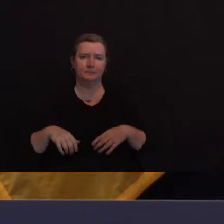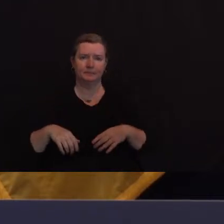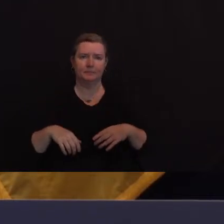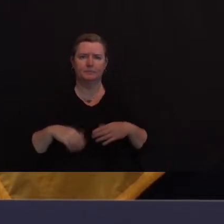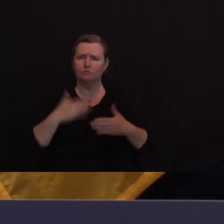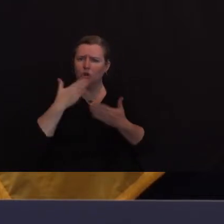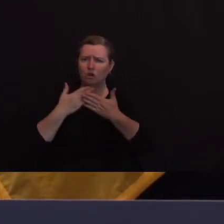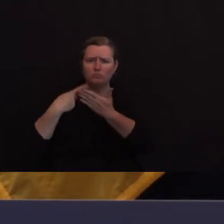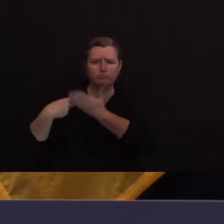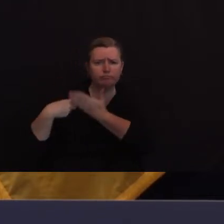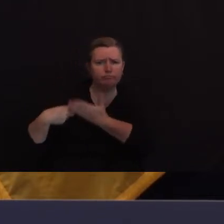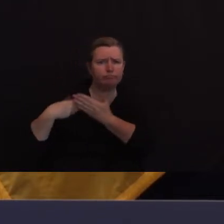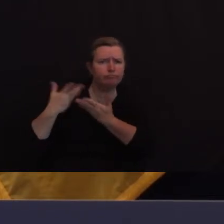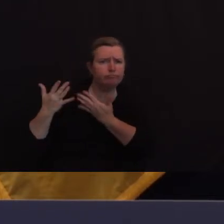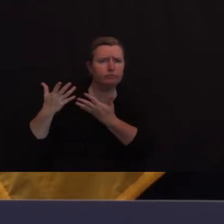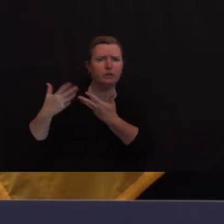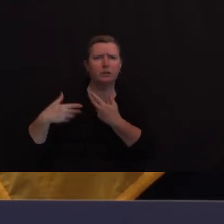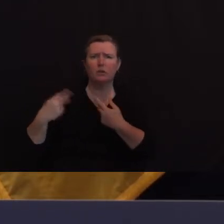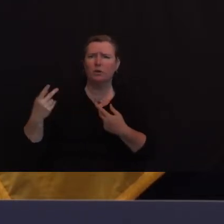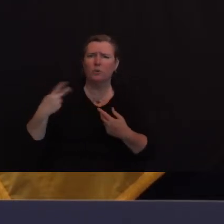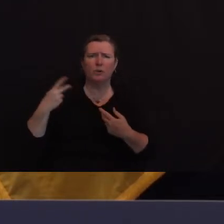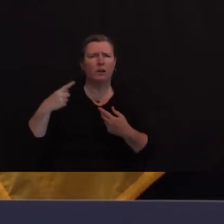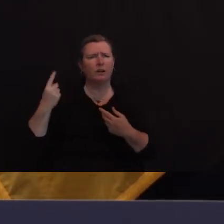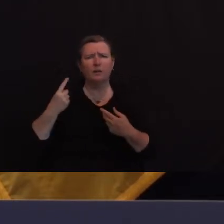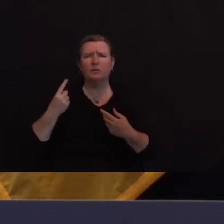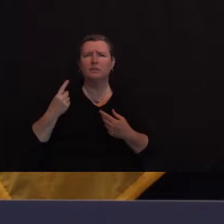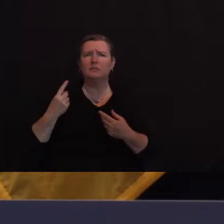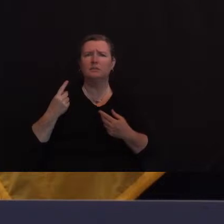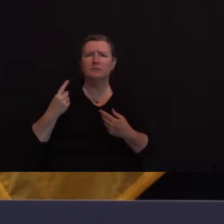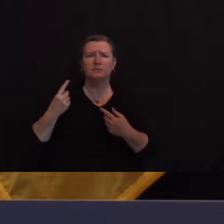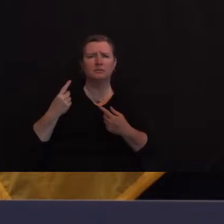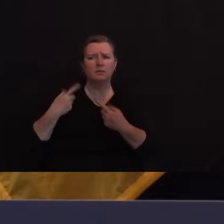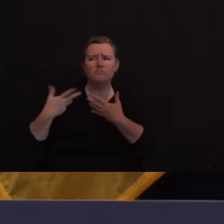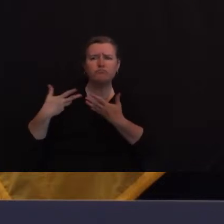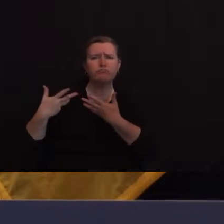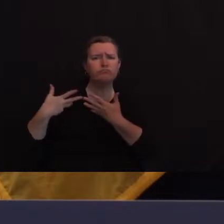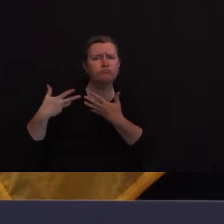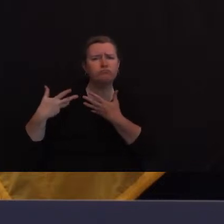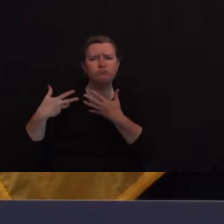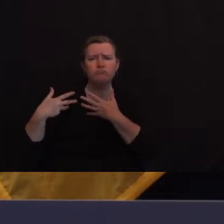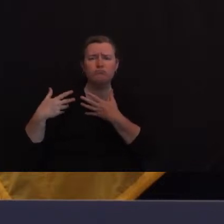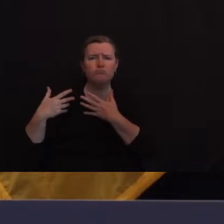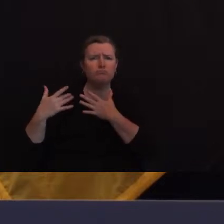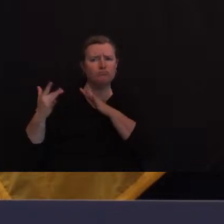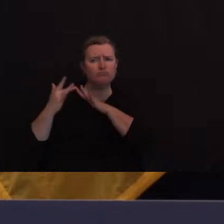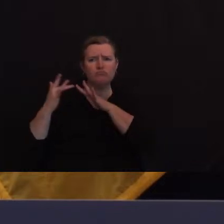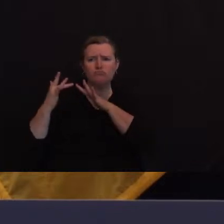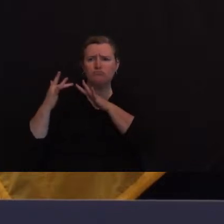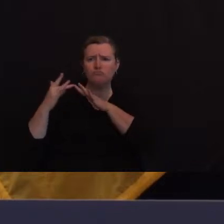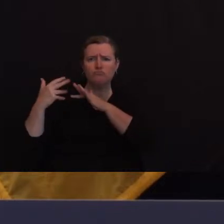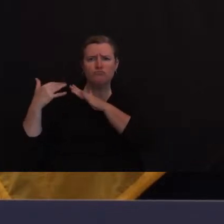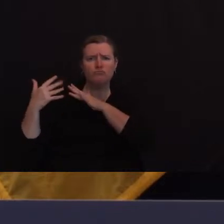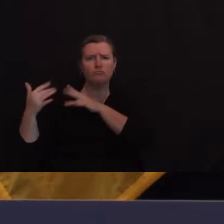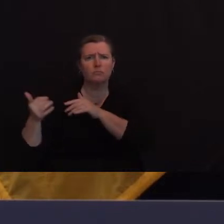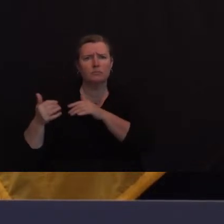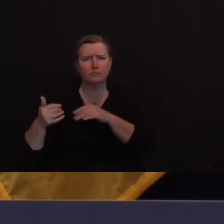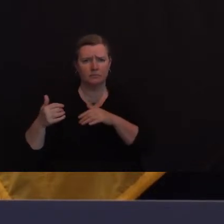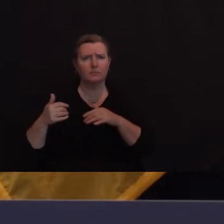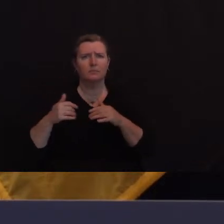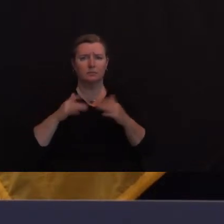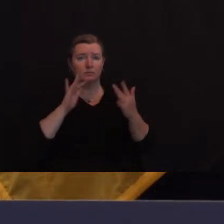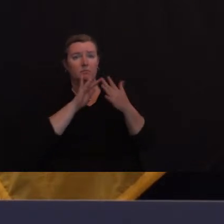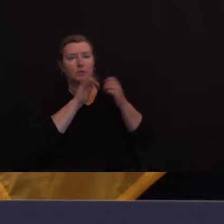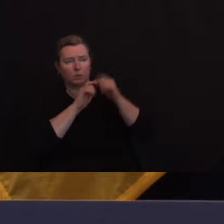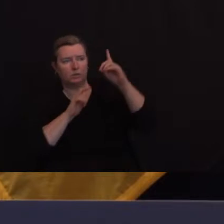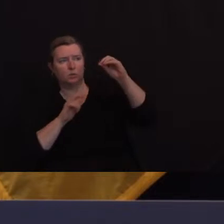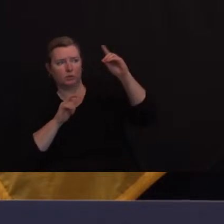we're constantly on, largely, Pat, I think fair to say, largely with DOD, but not exclusively. Pat and